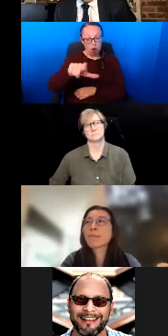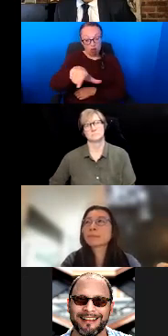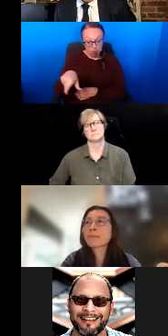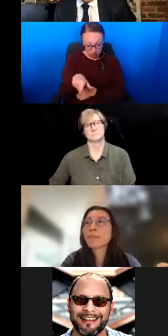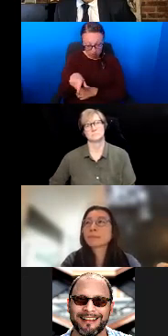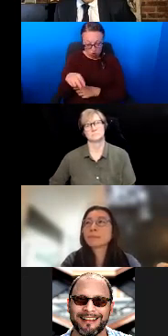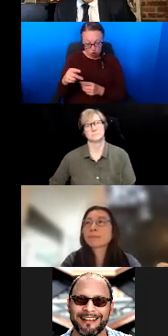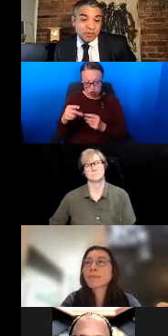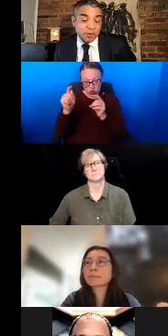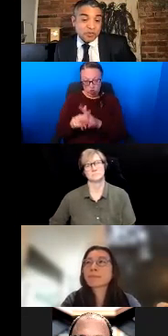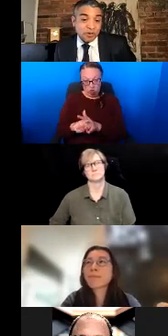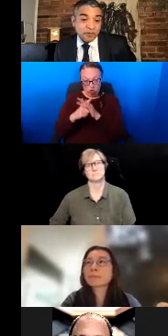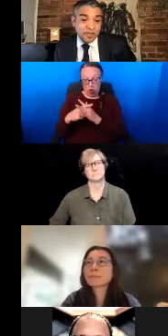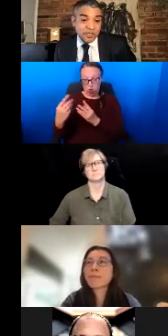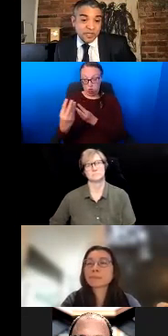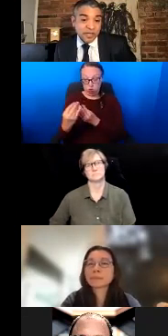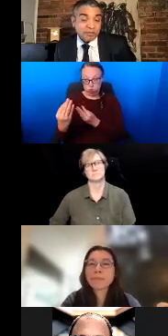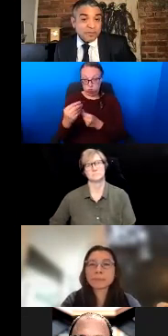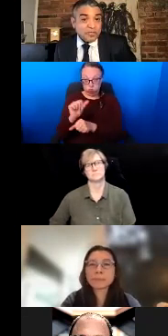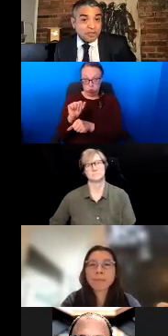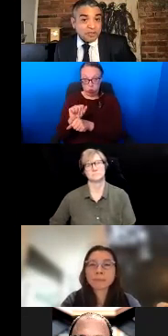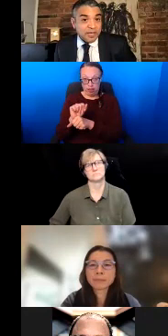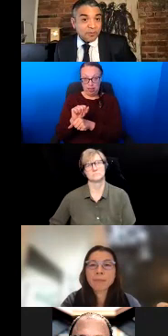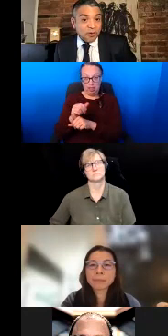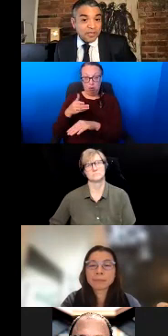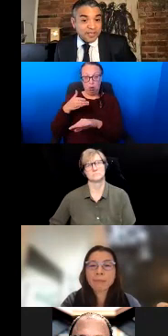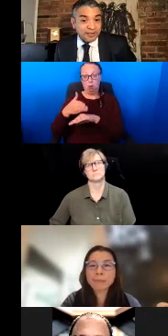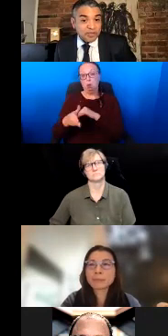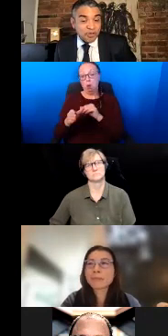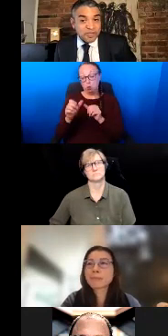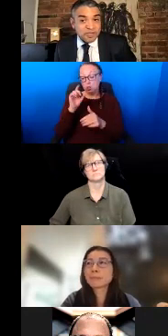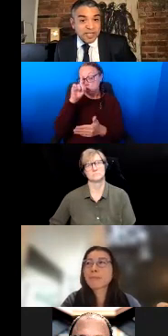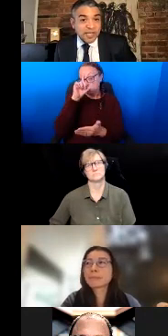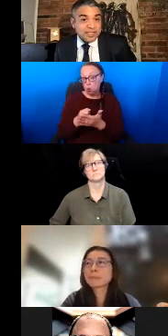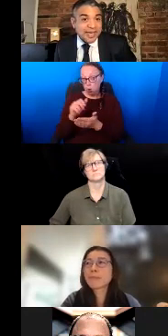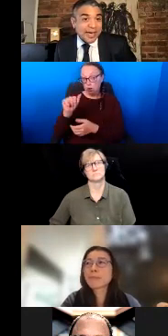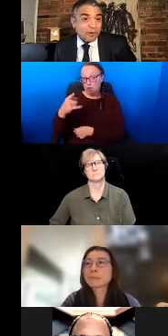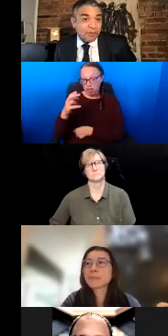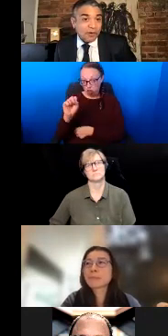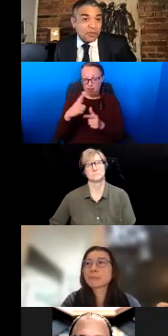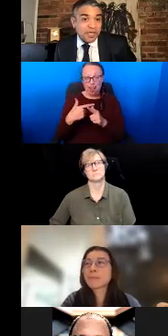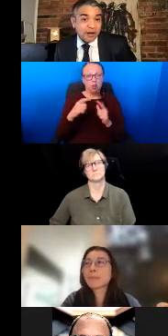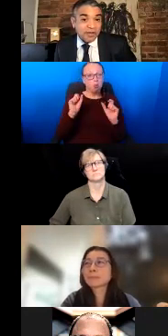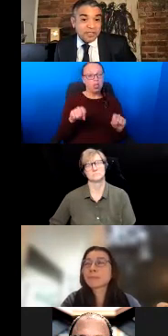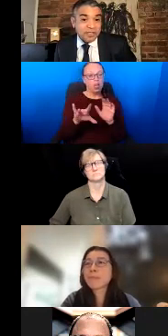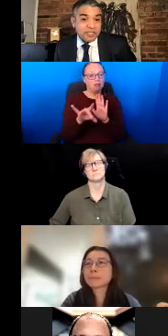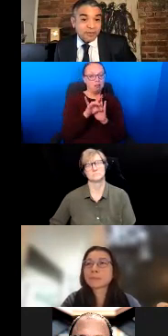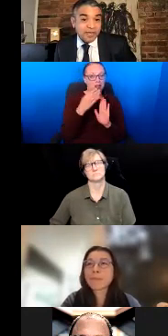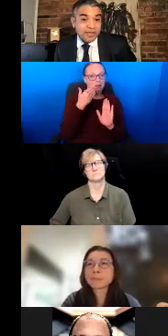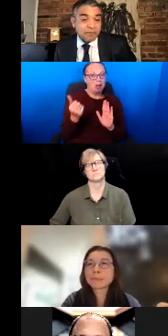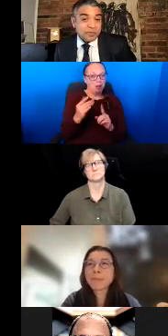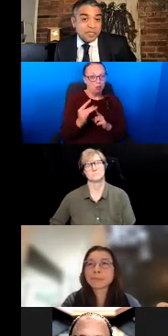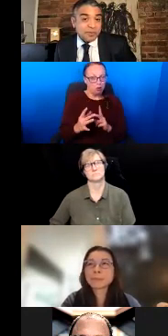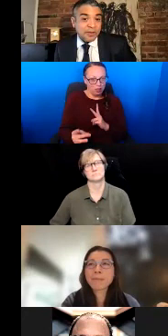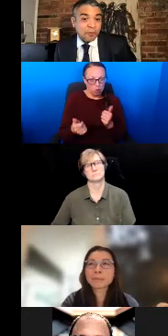in individuals with post-stroke aphasia, and maybe start to make more intelligent choices as to how we pick which areas to